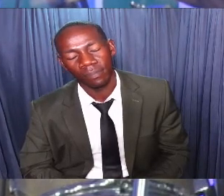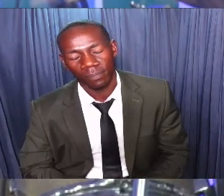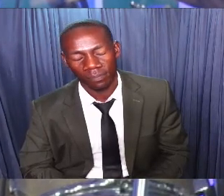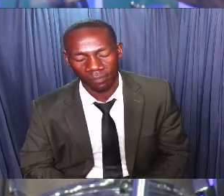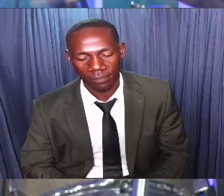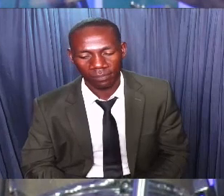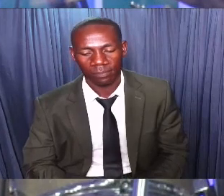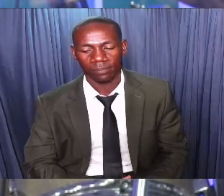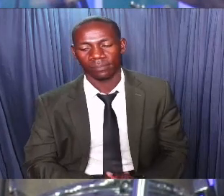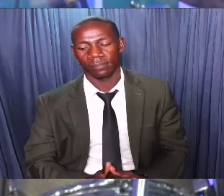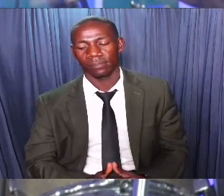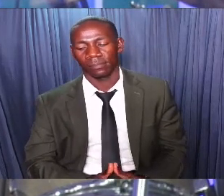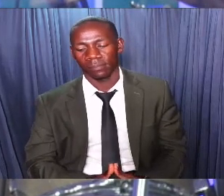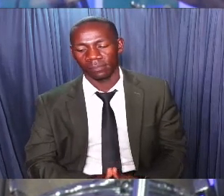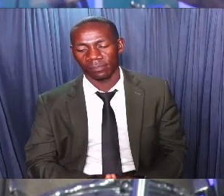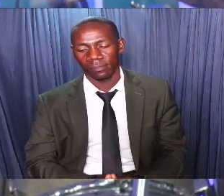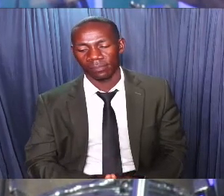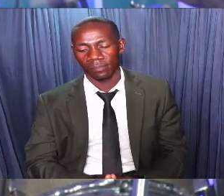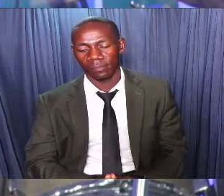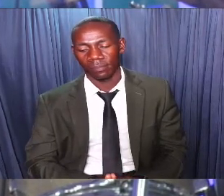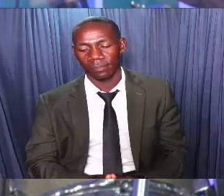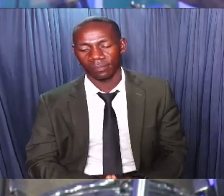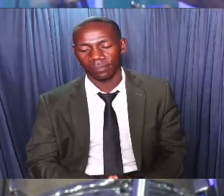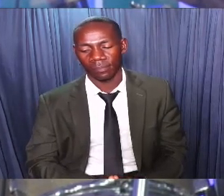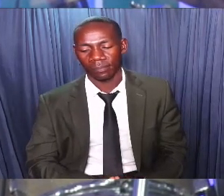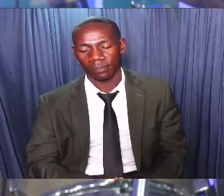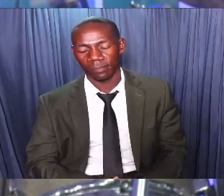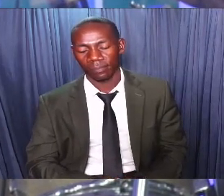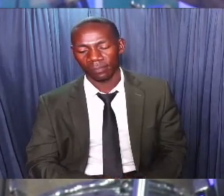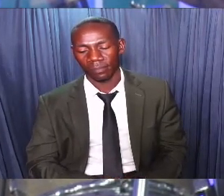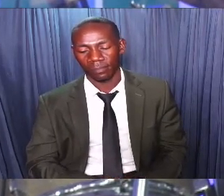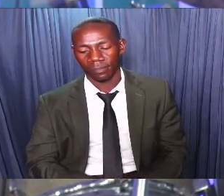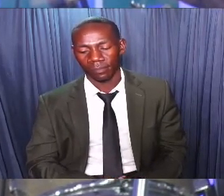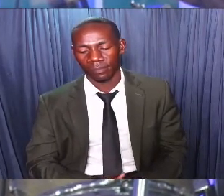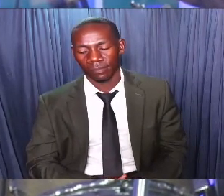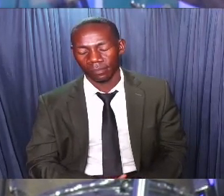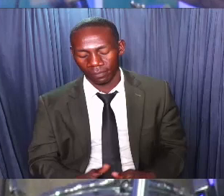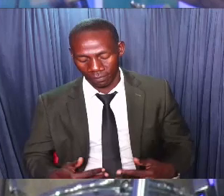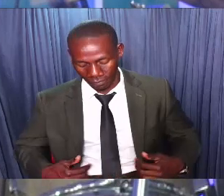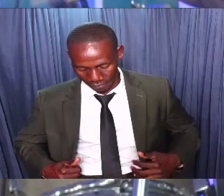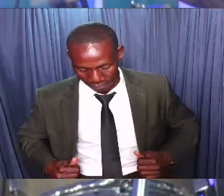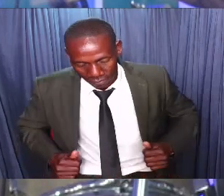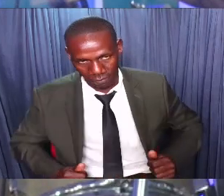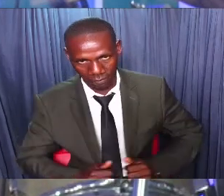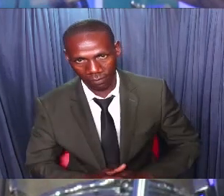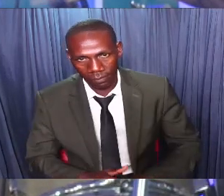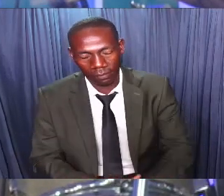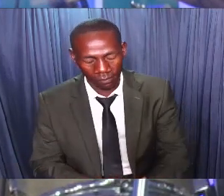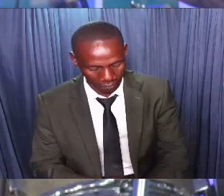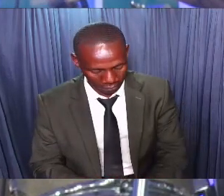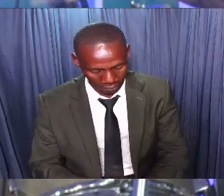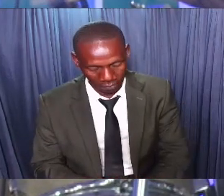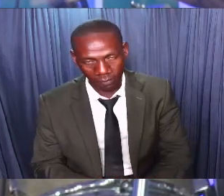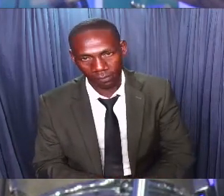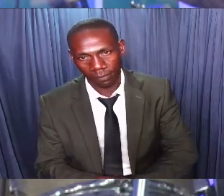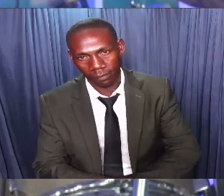ye are not your own? For ye are bought with a price, therefore glorify God in your body and in your spirit, which are